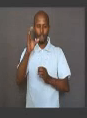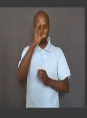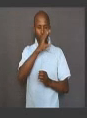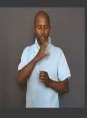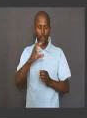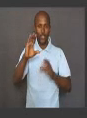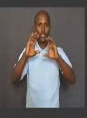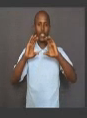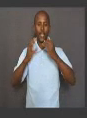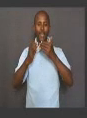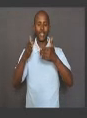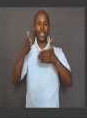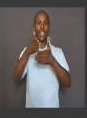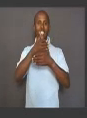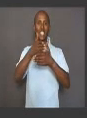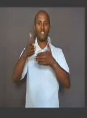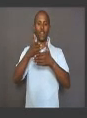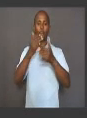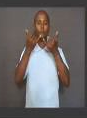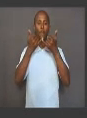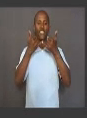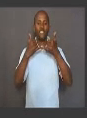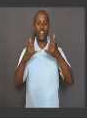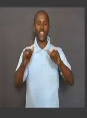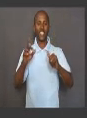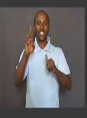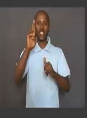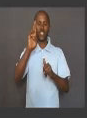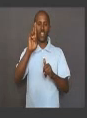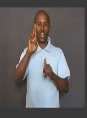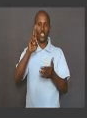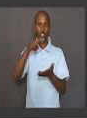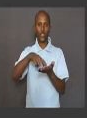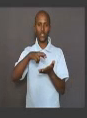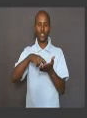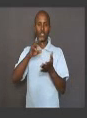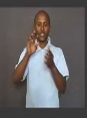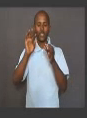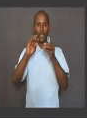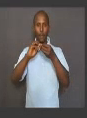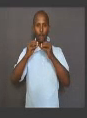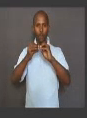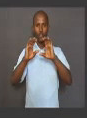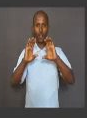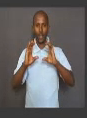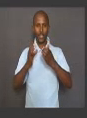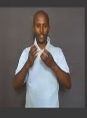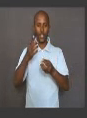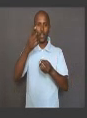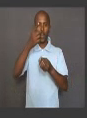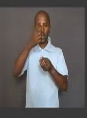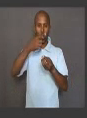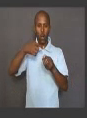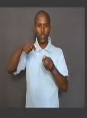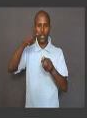Find the class interval by dividing the range by the number of classes and rounding